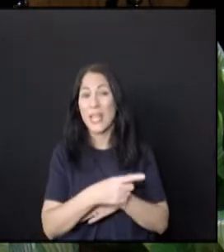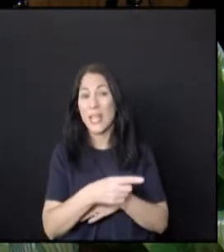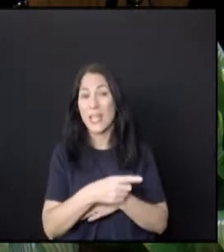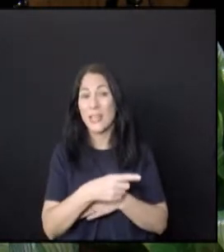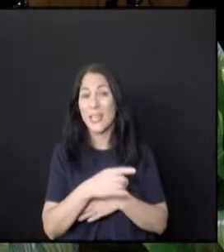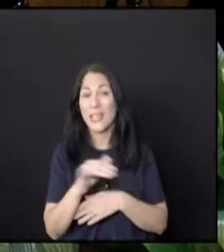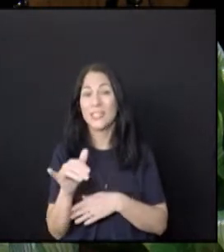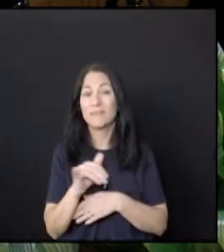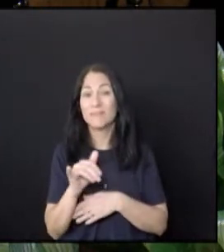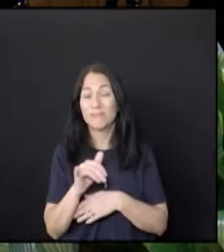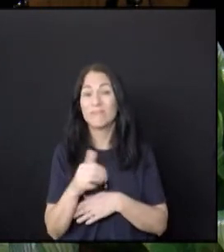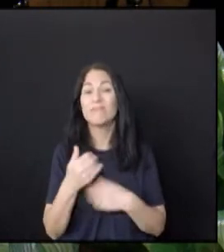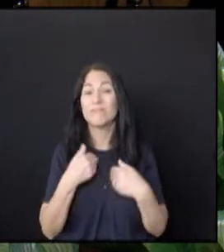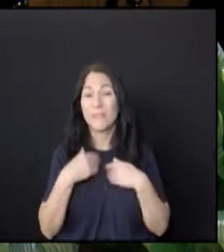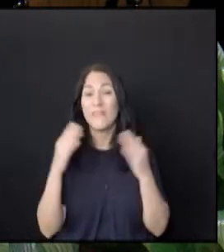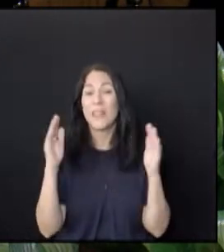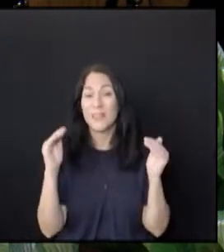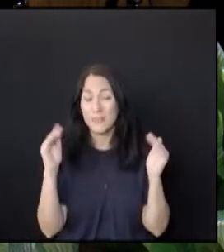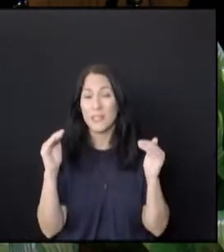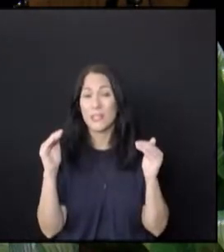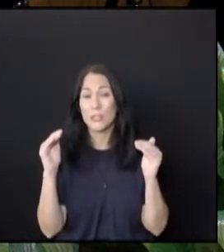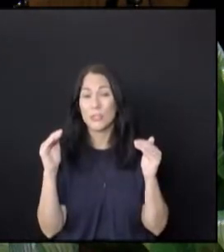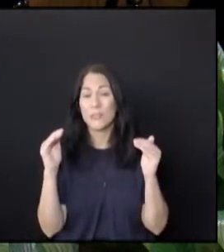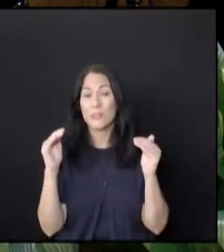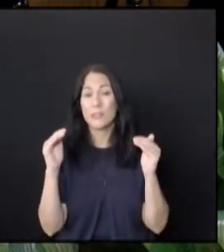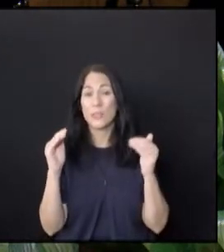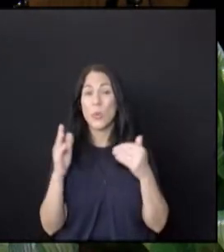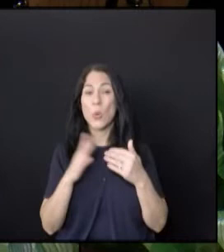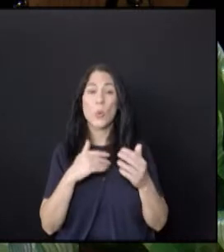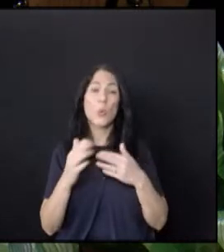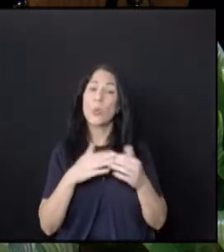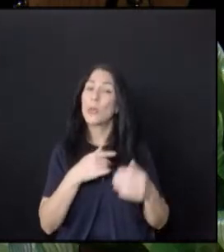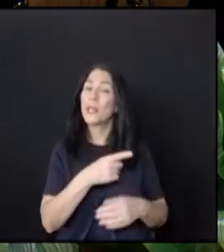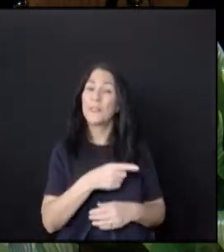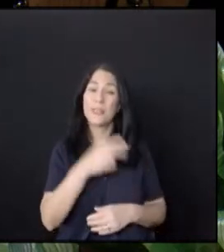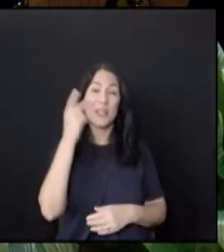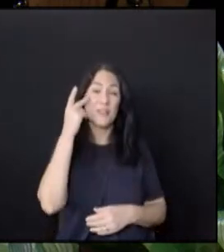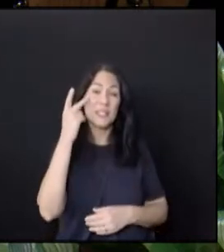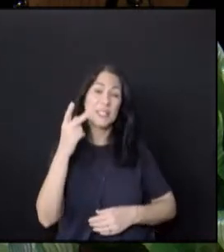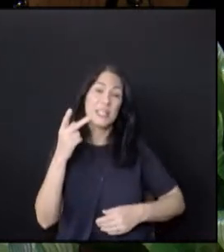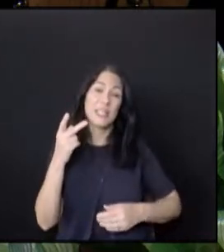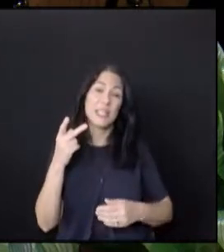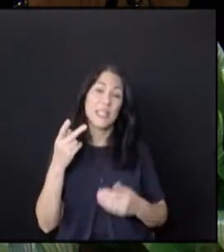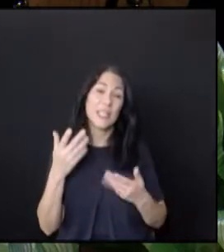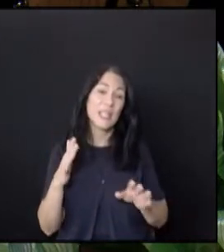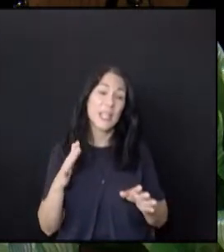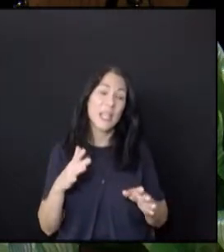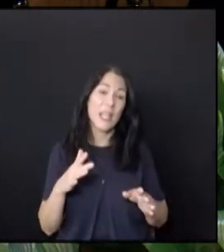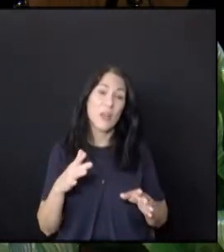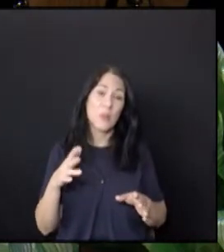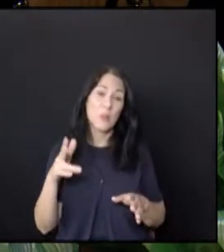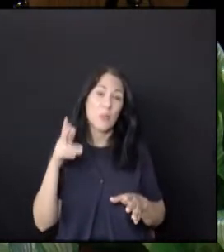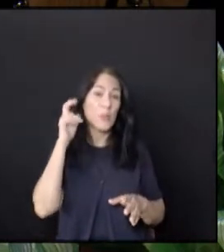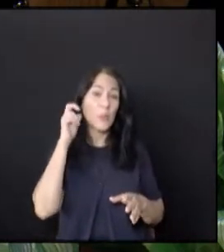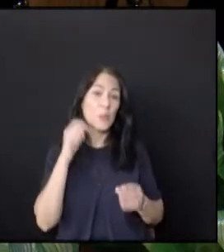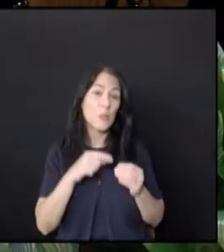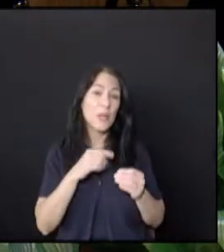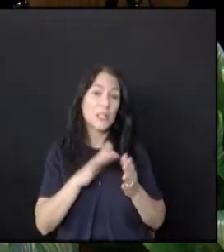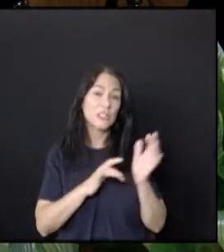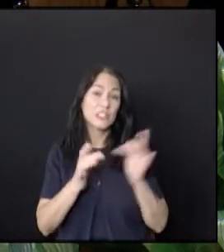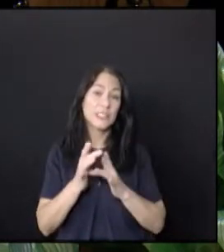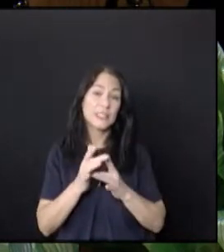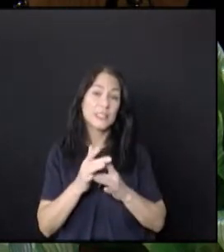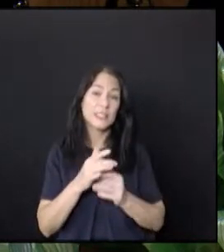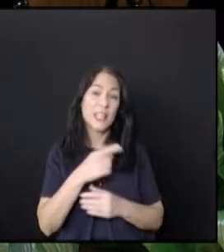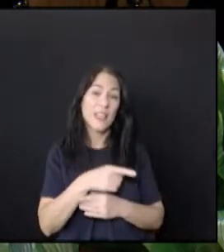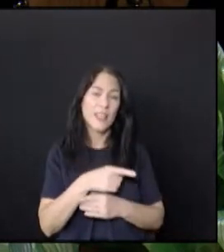they too certainly have expectations. Whatever they may have seen and heard of and from Jesus up to this point, they seem to have some idea